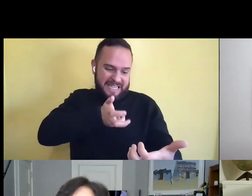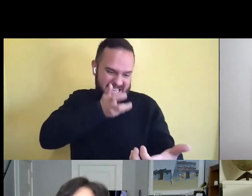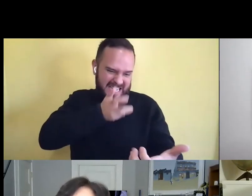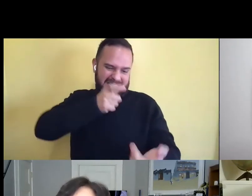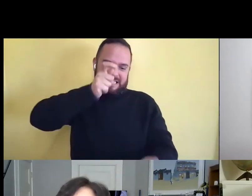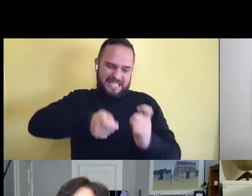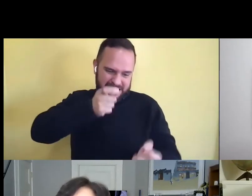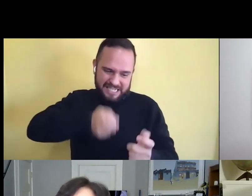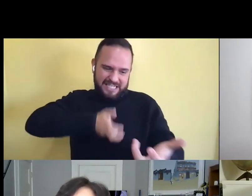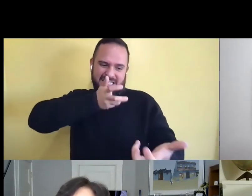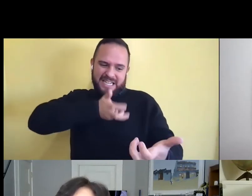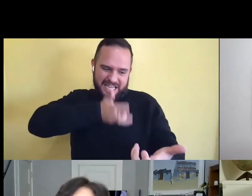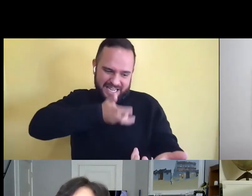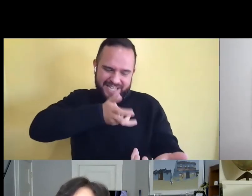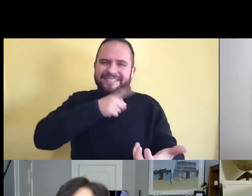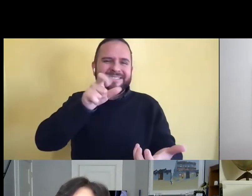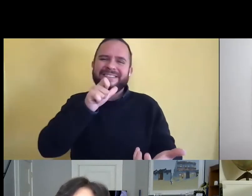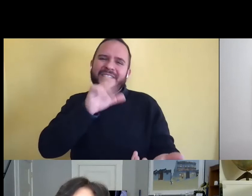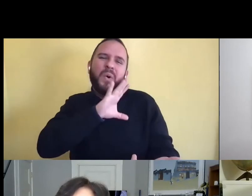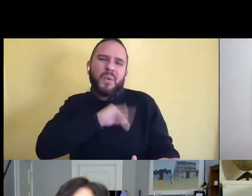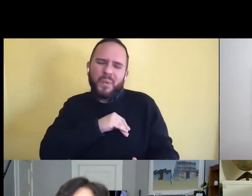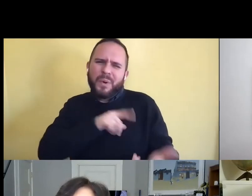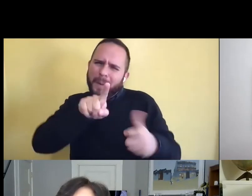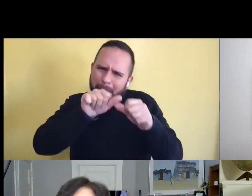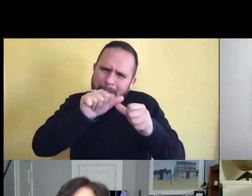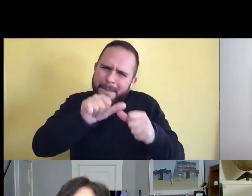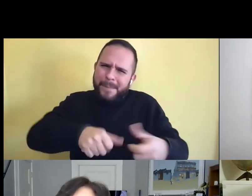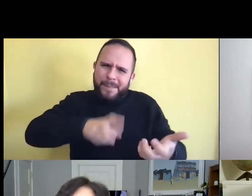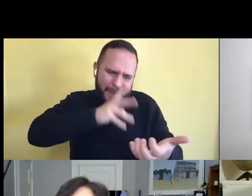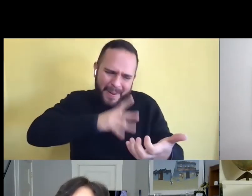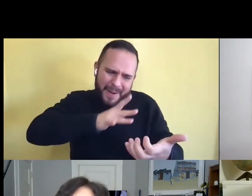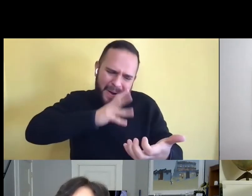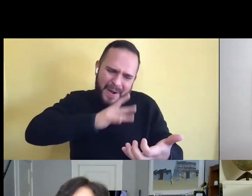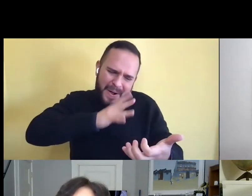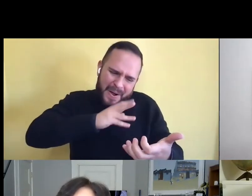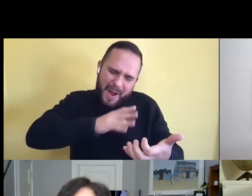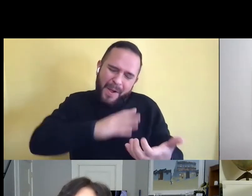get disheartened. I spent a very tough few